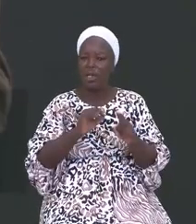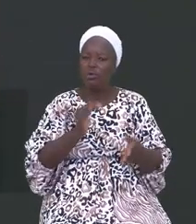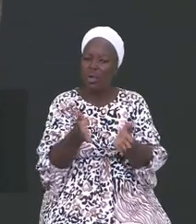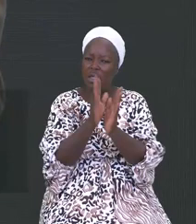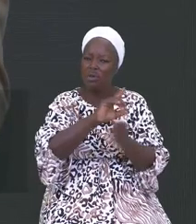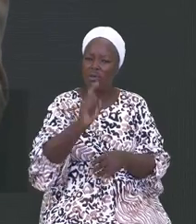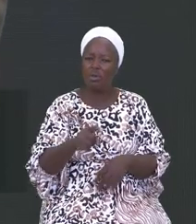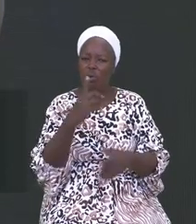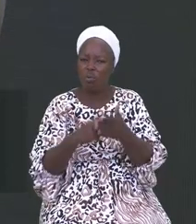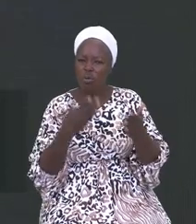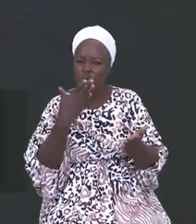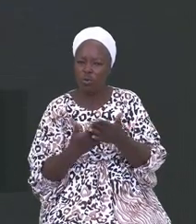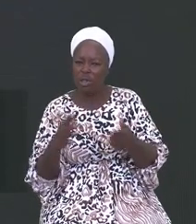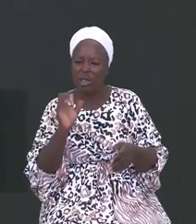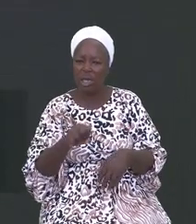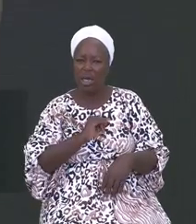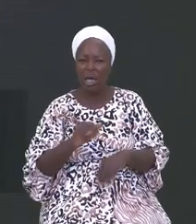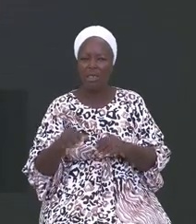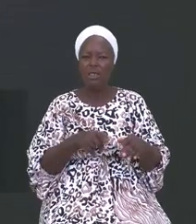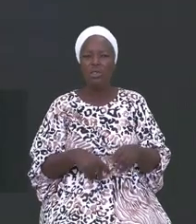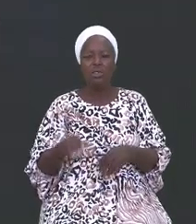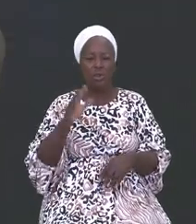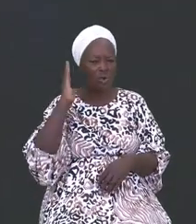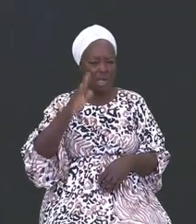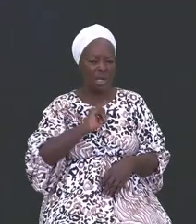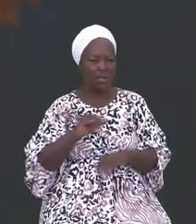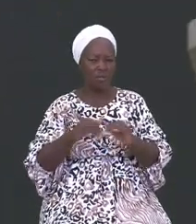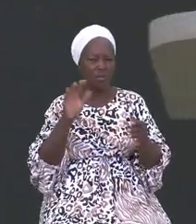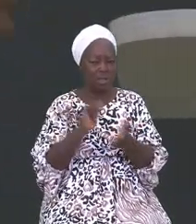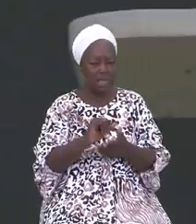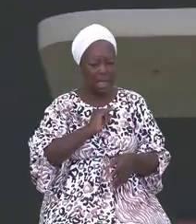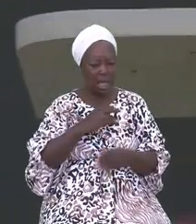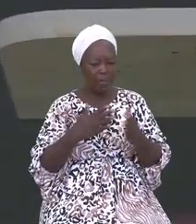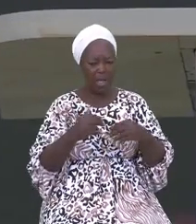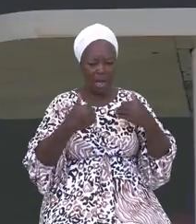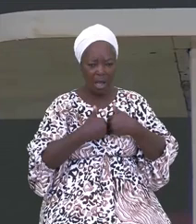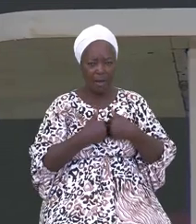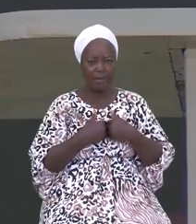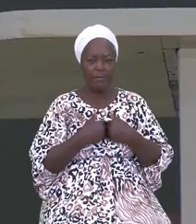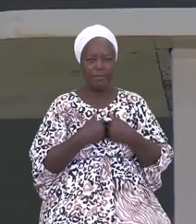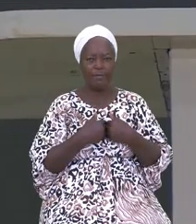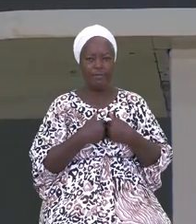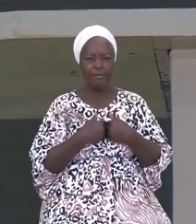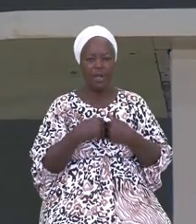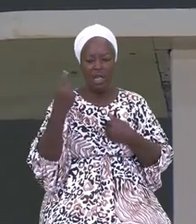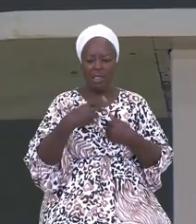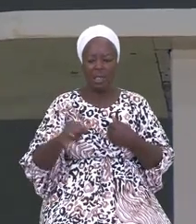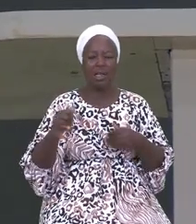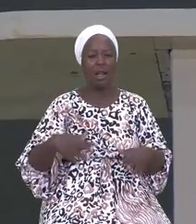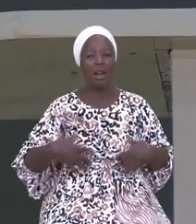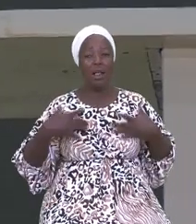good thing shall I do that I may have eternal